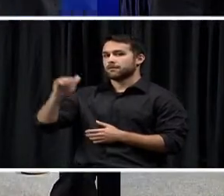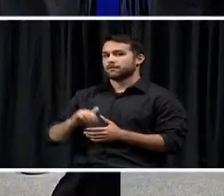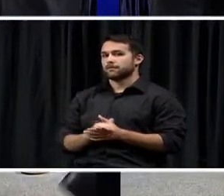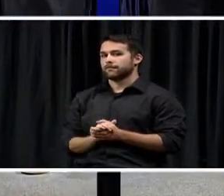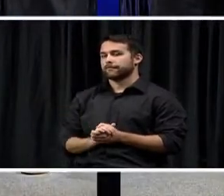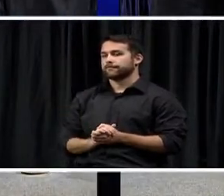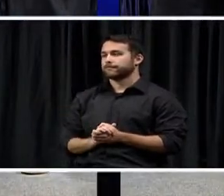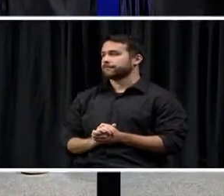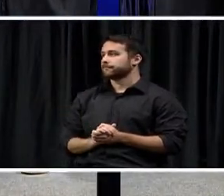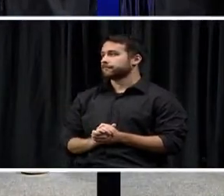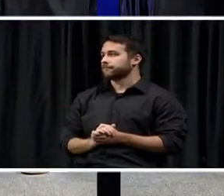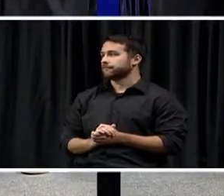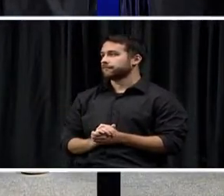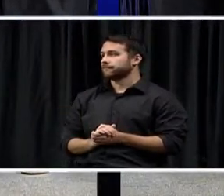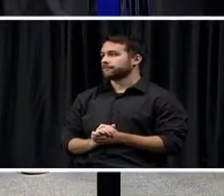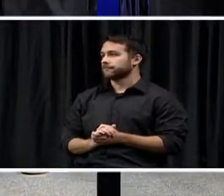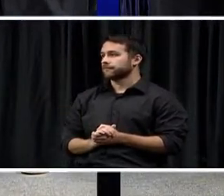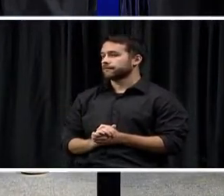Lopez.